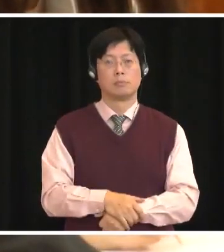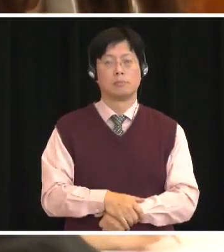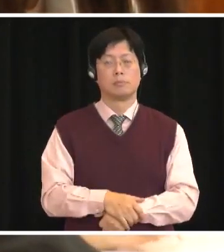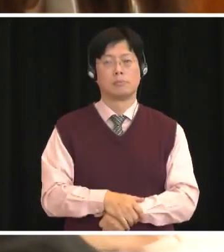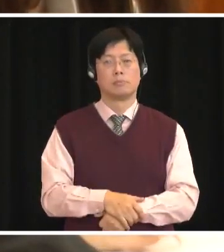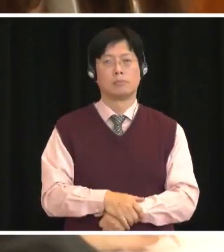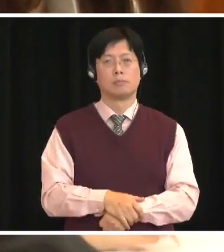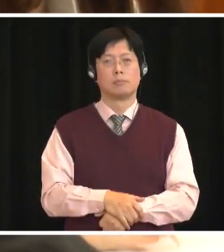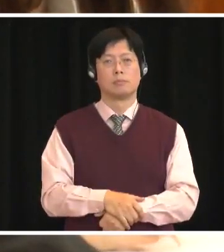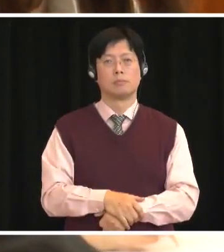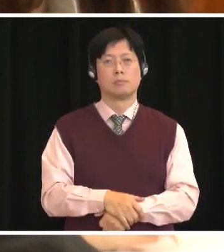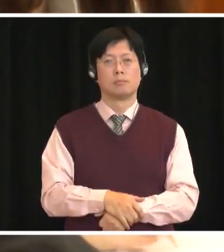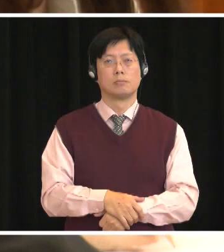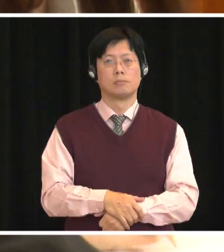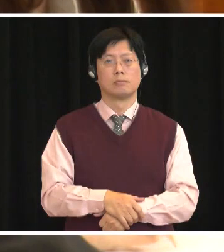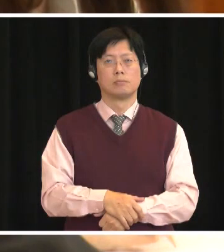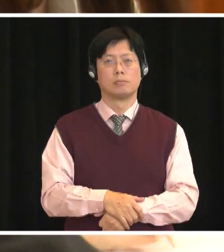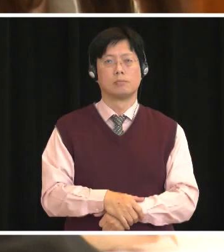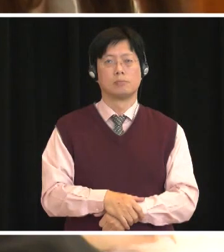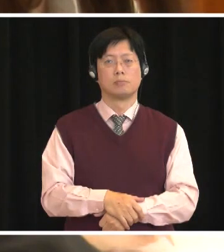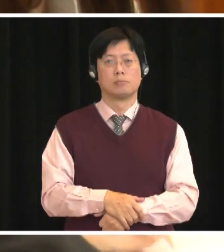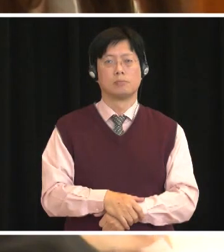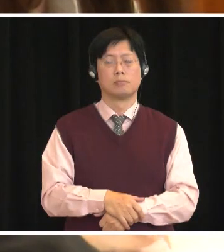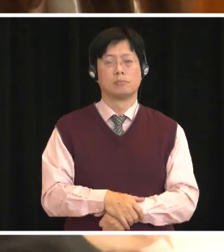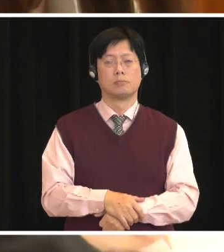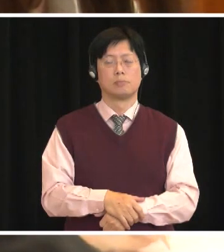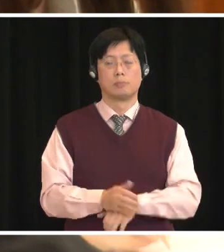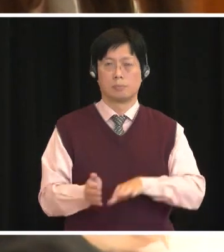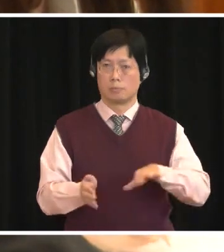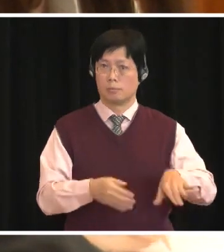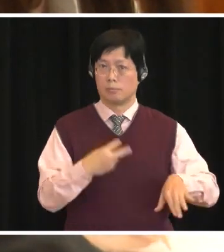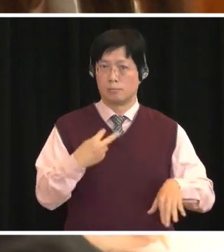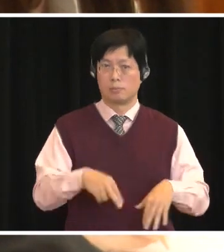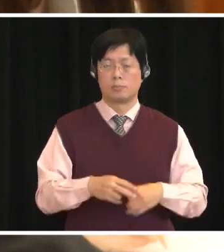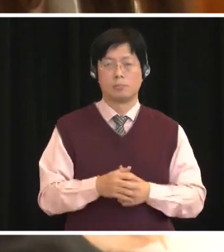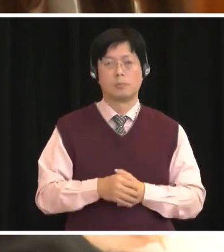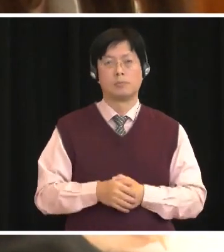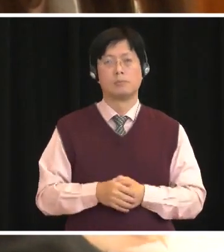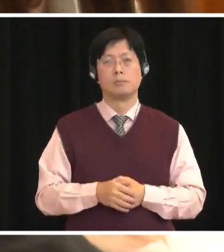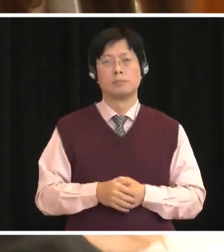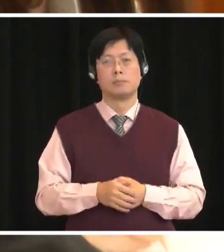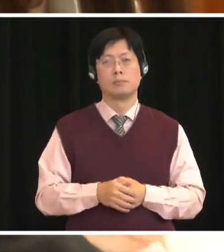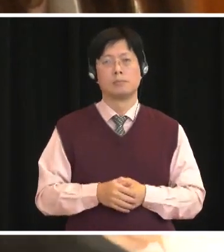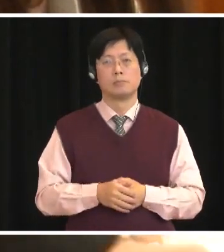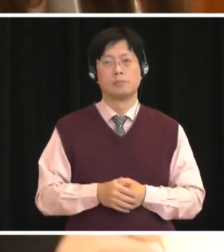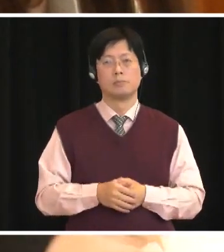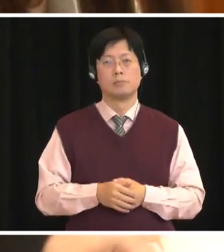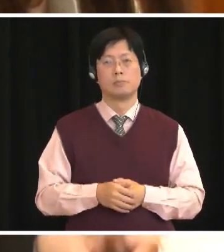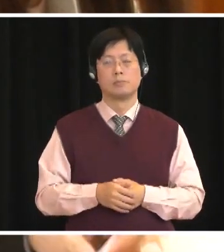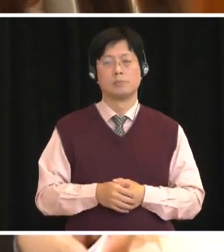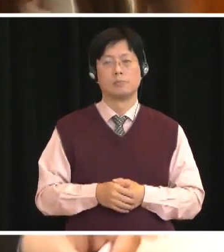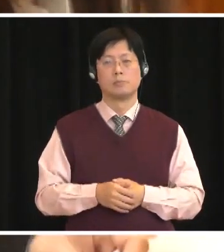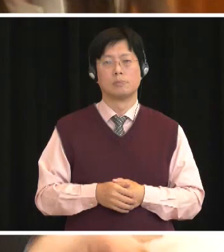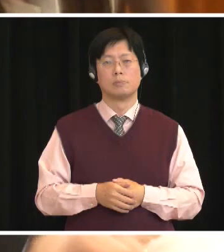data does not include legal aid provided to indigenous child.